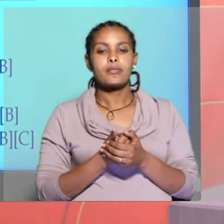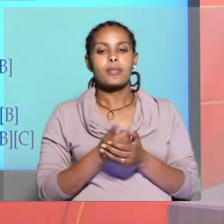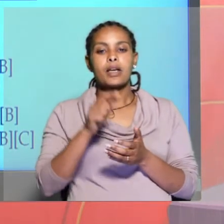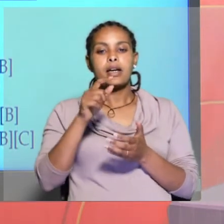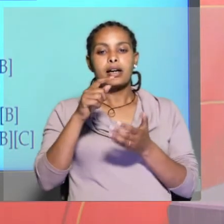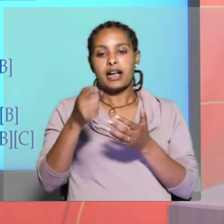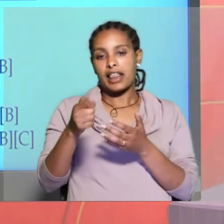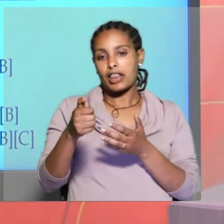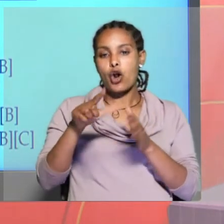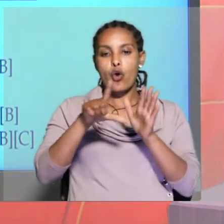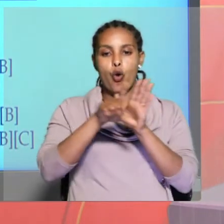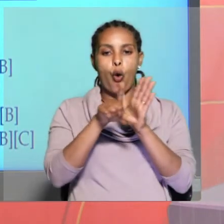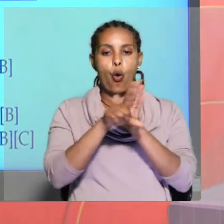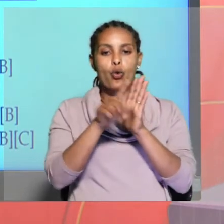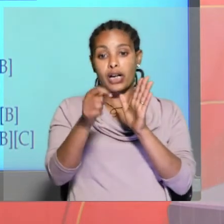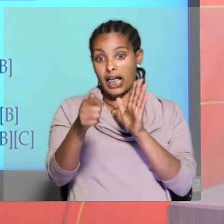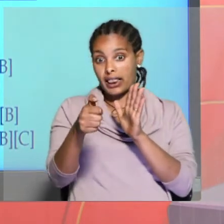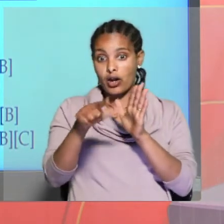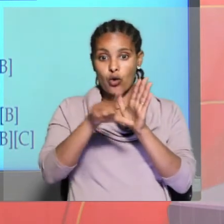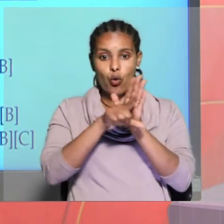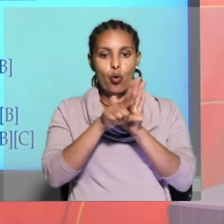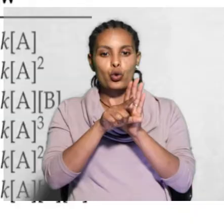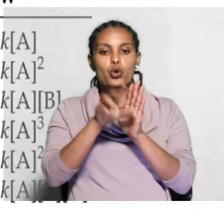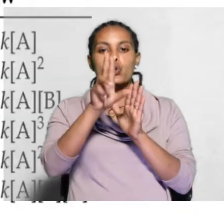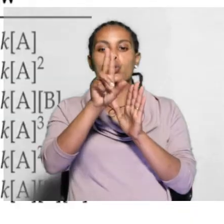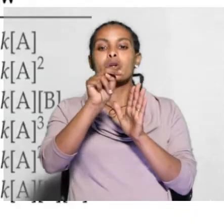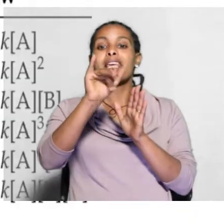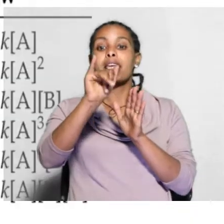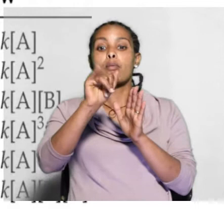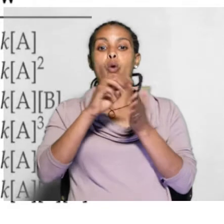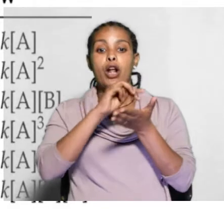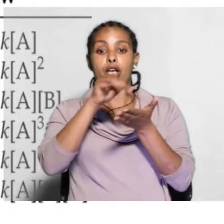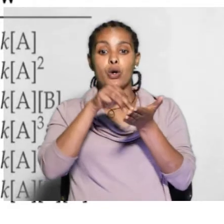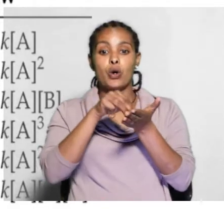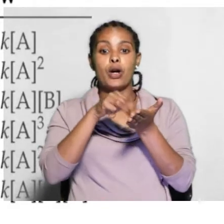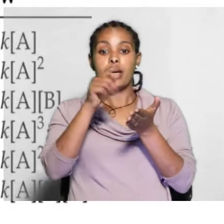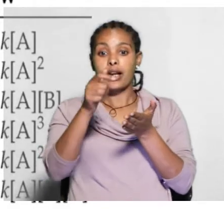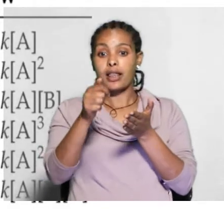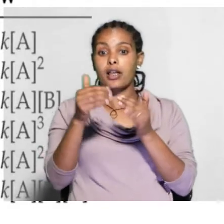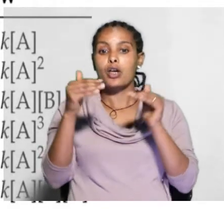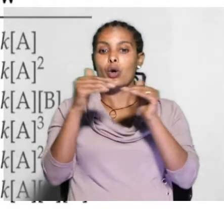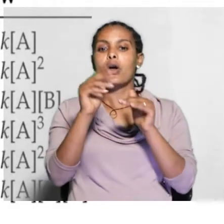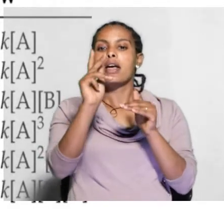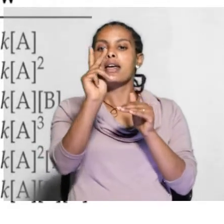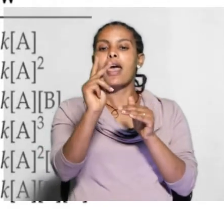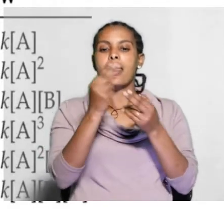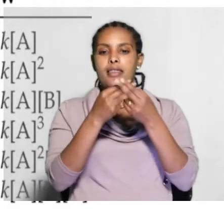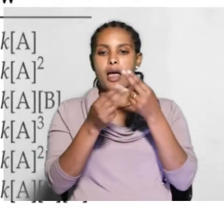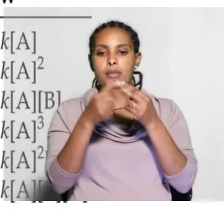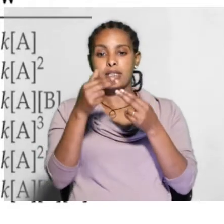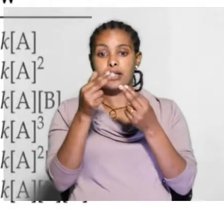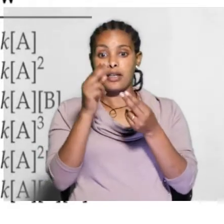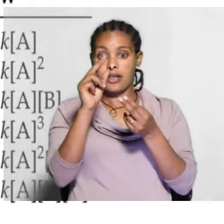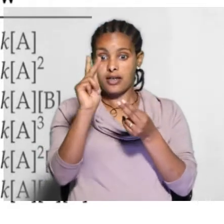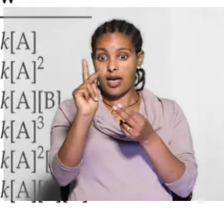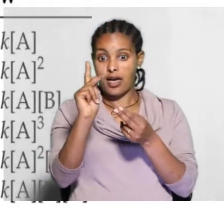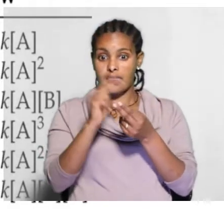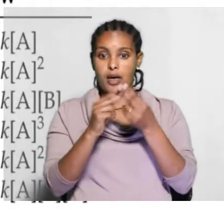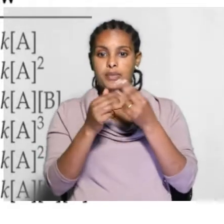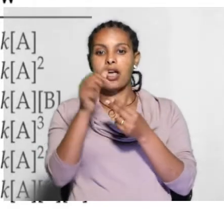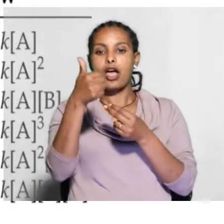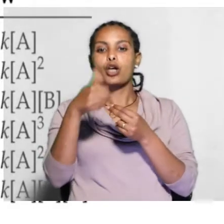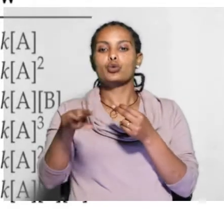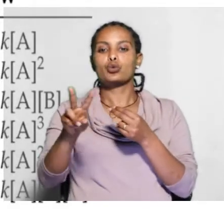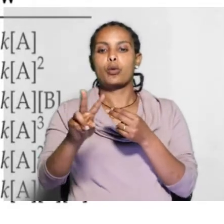Rate's law for unimolecular. Rates equal K times concentration of A to the power